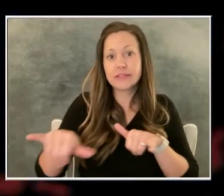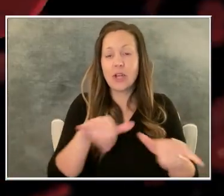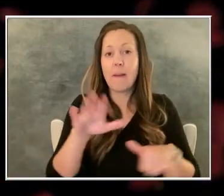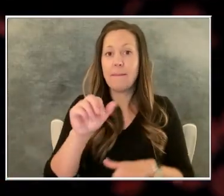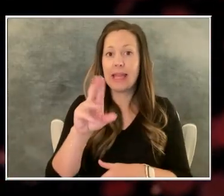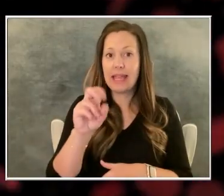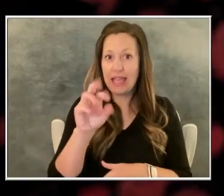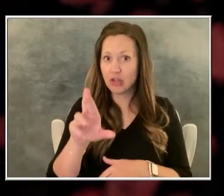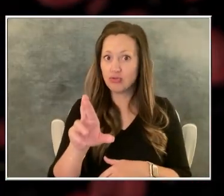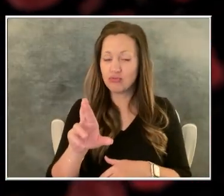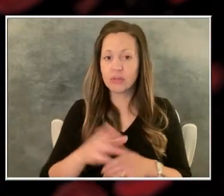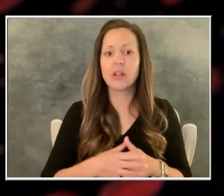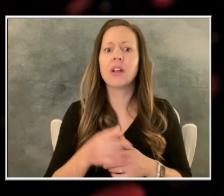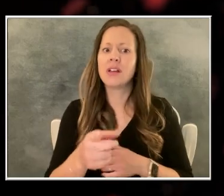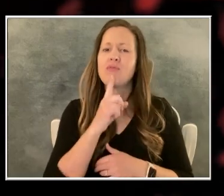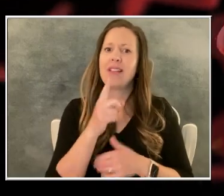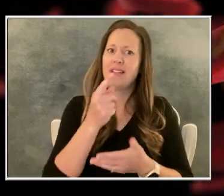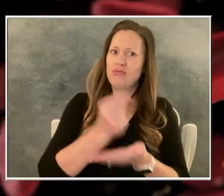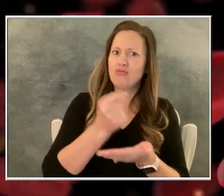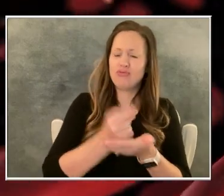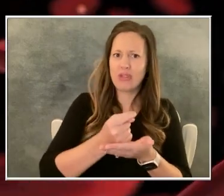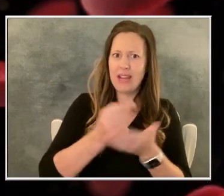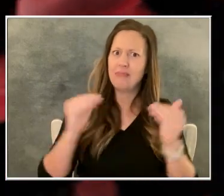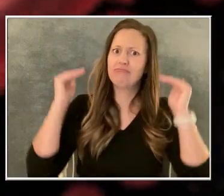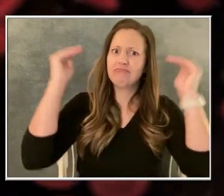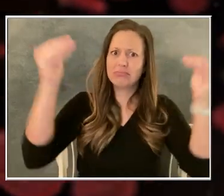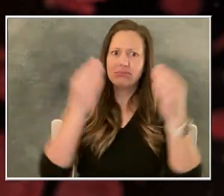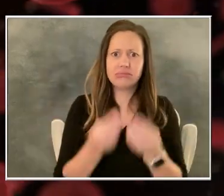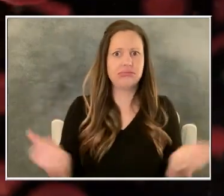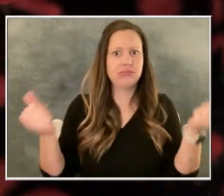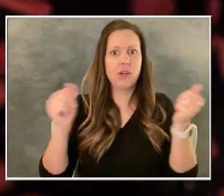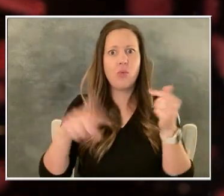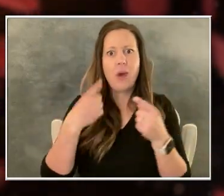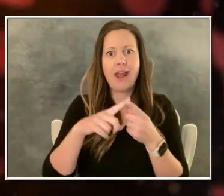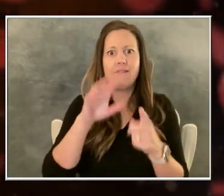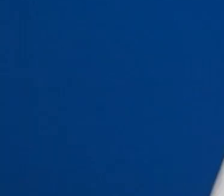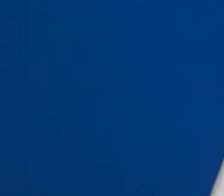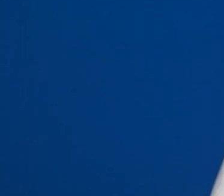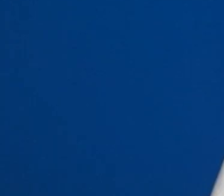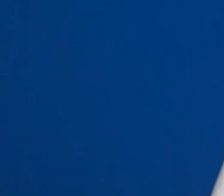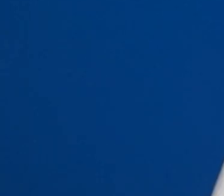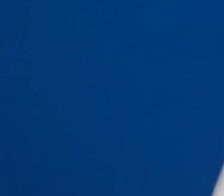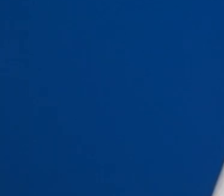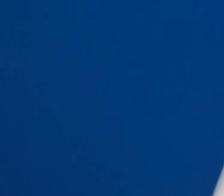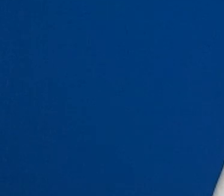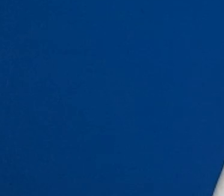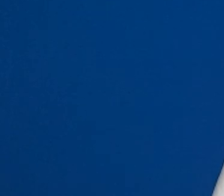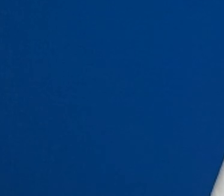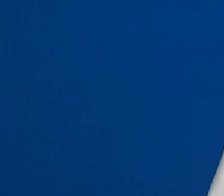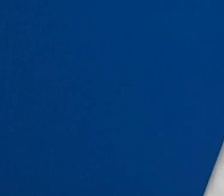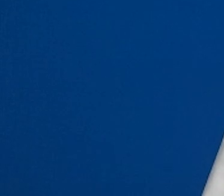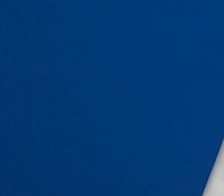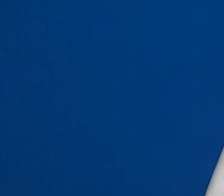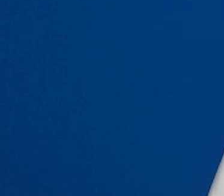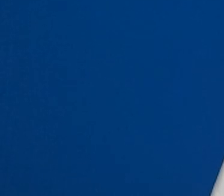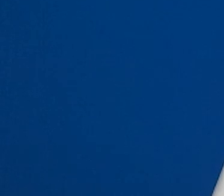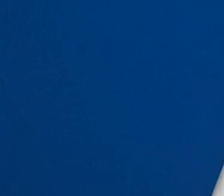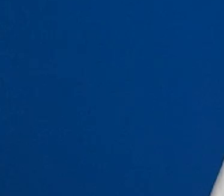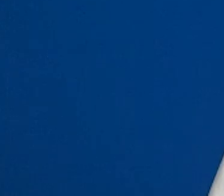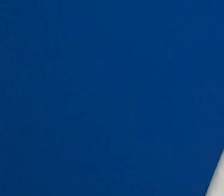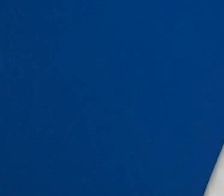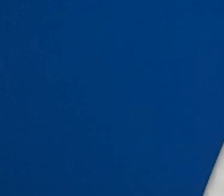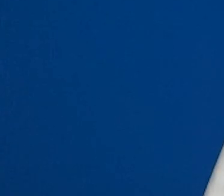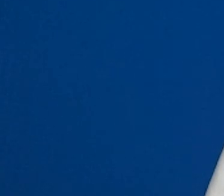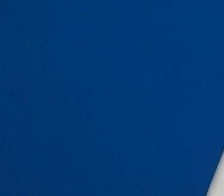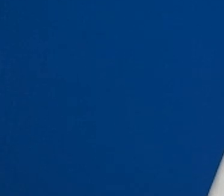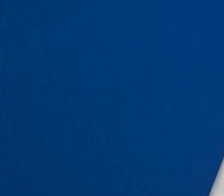highly treatable, even curable, when caught early. This morning, we are talking with Dr. Will Parker, urologic oncologist here at the University of Kansas